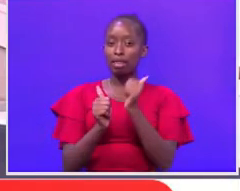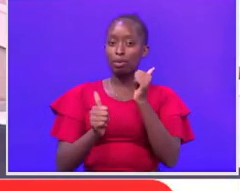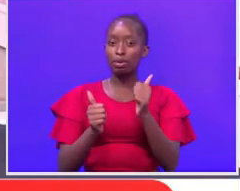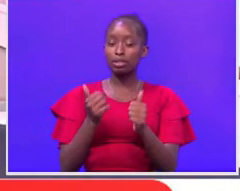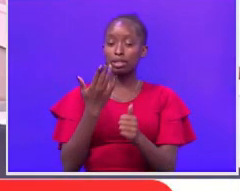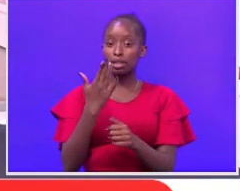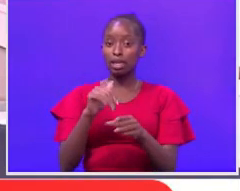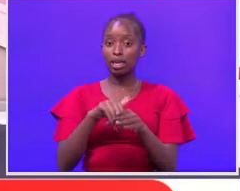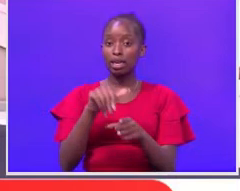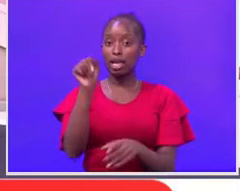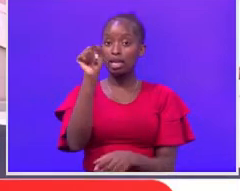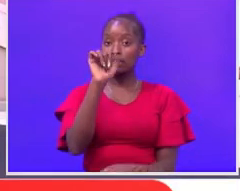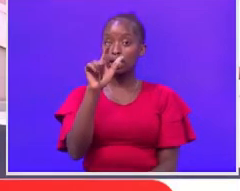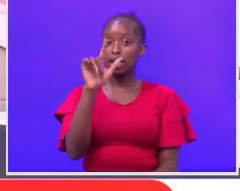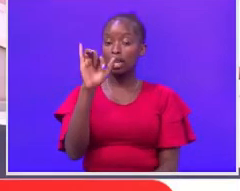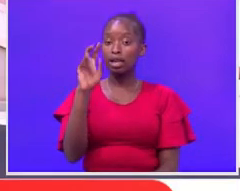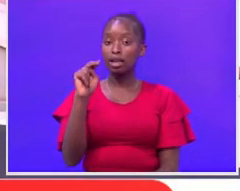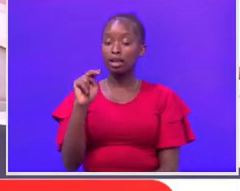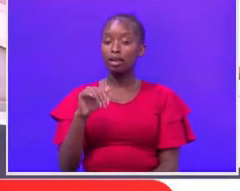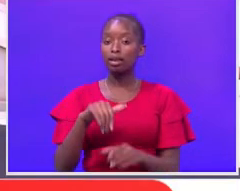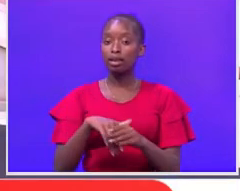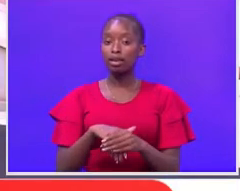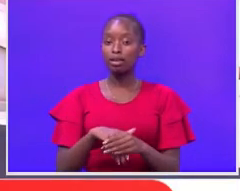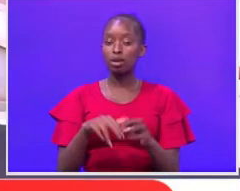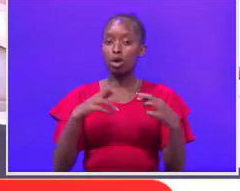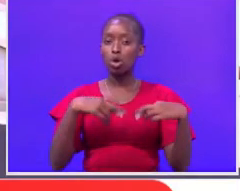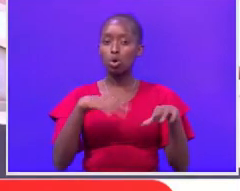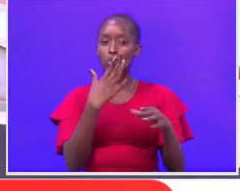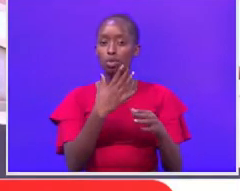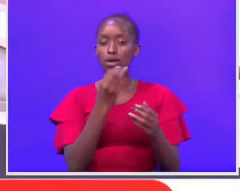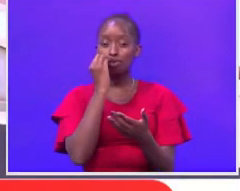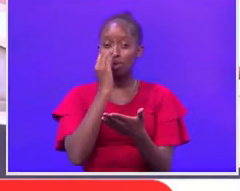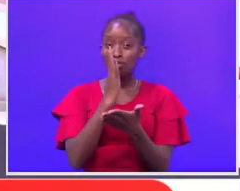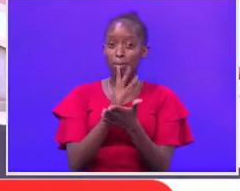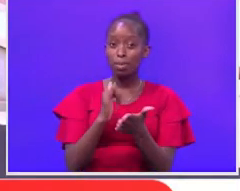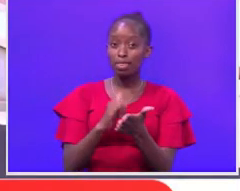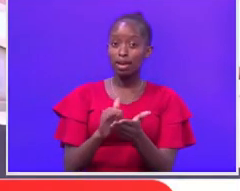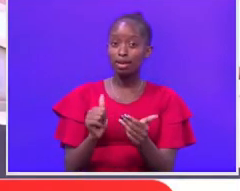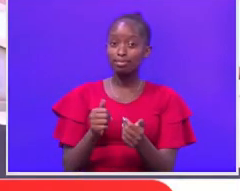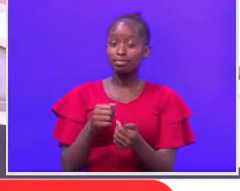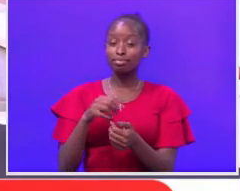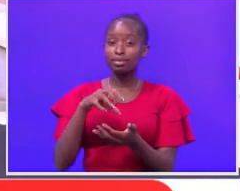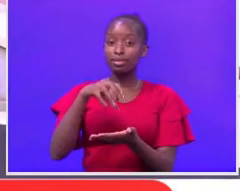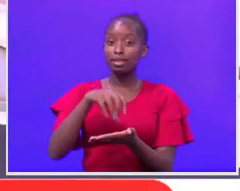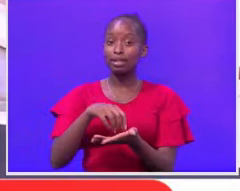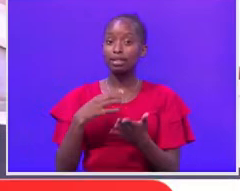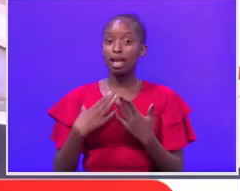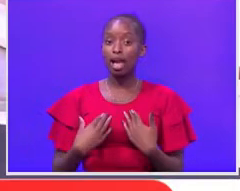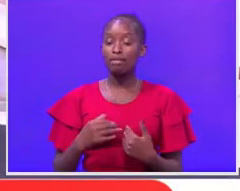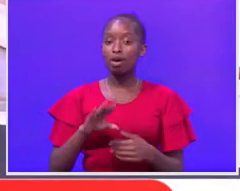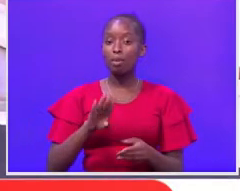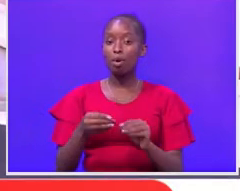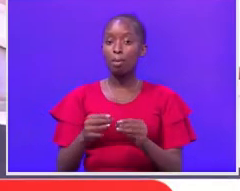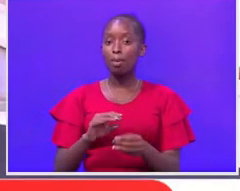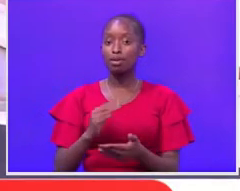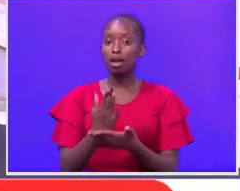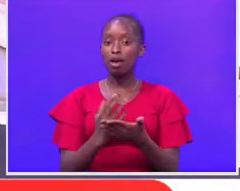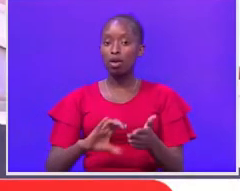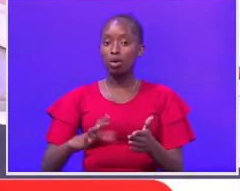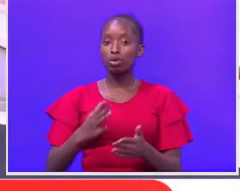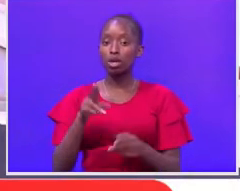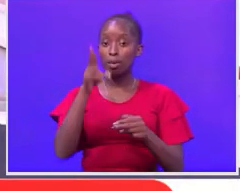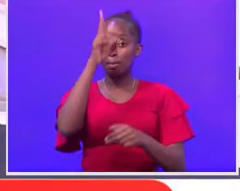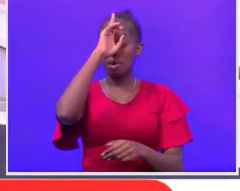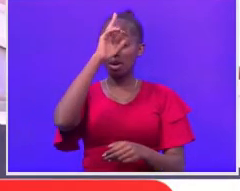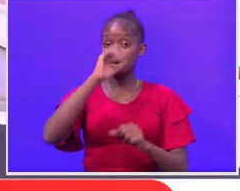Salaik along Silibwet Olenguruone Road, confirming the incident. Bomet Central Sub-County Police Commander